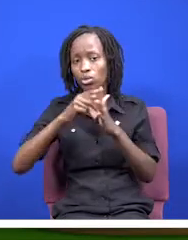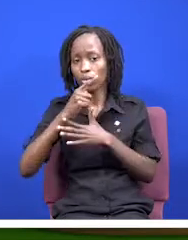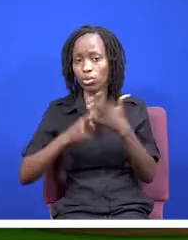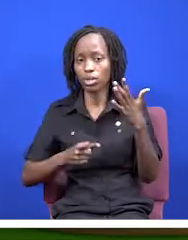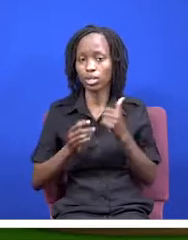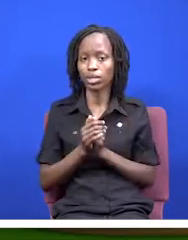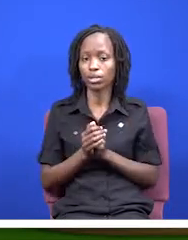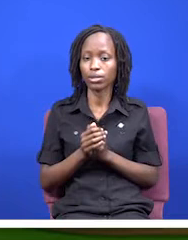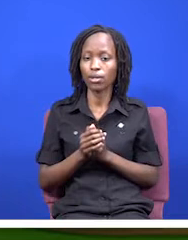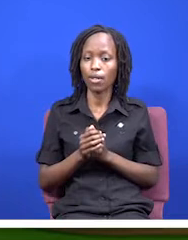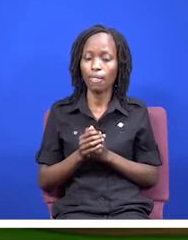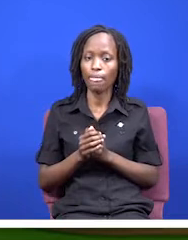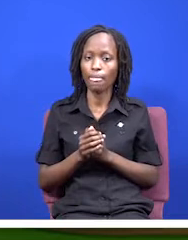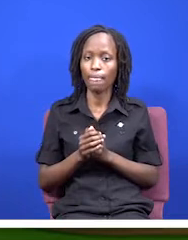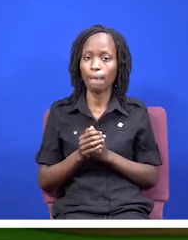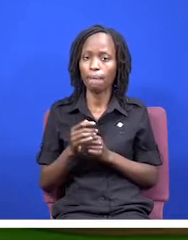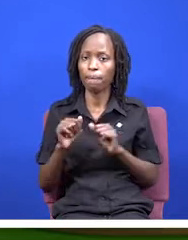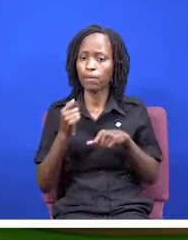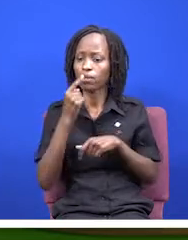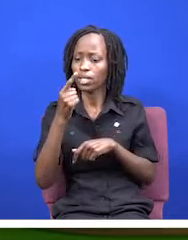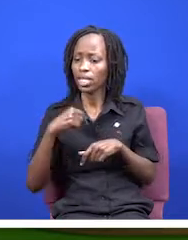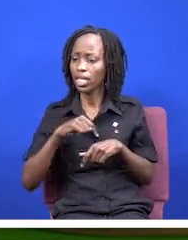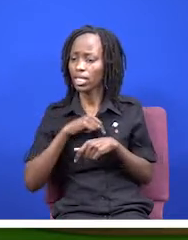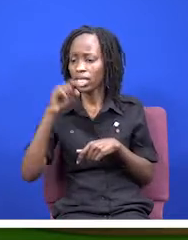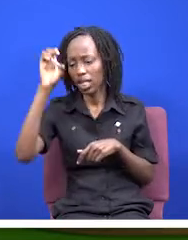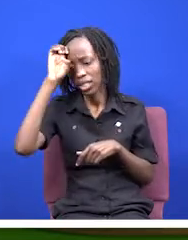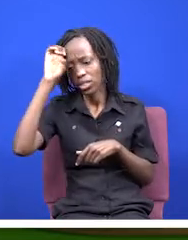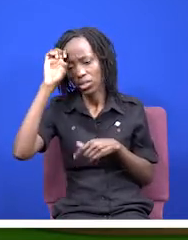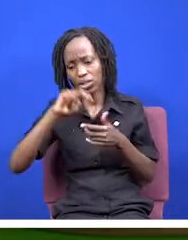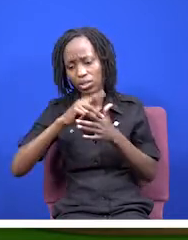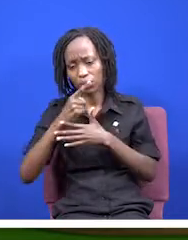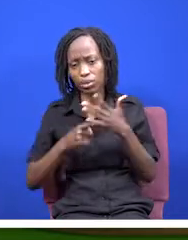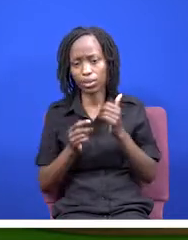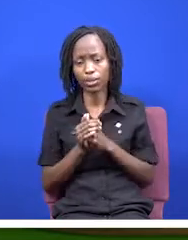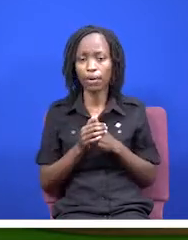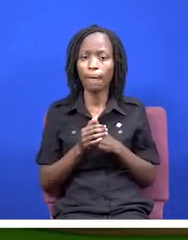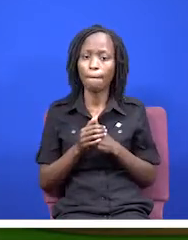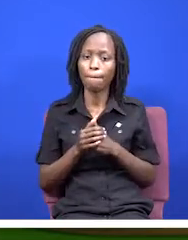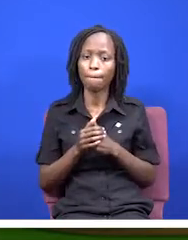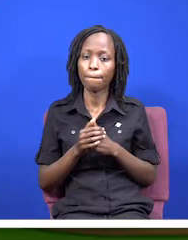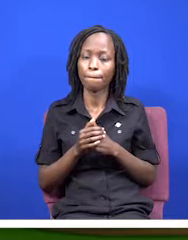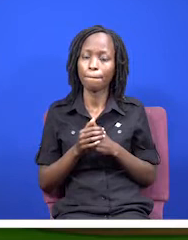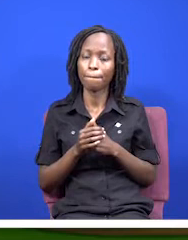education, boys and girls? Shadi, can you tell us what you think education is?